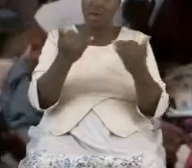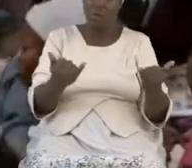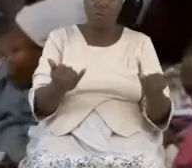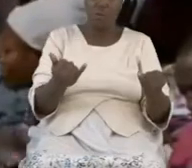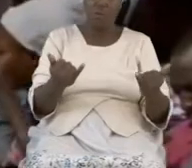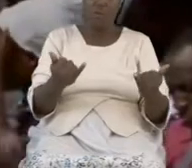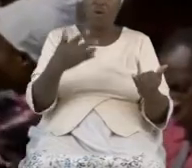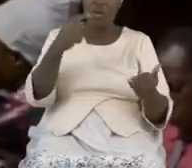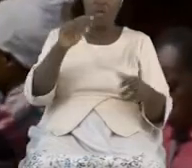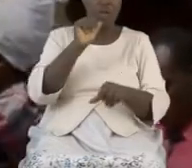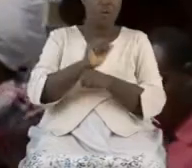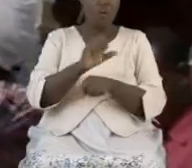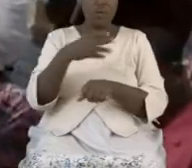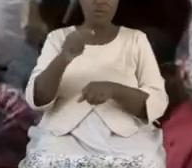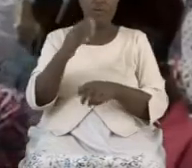works of the flesh